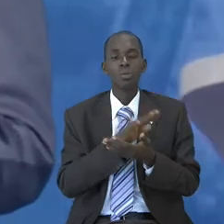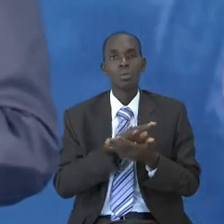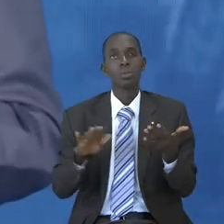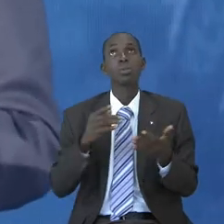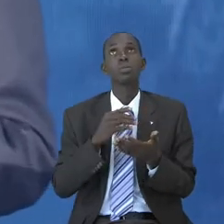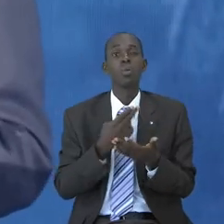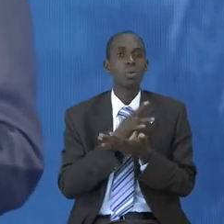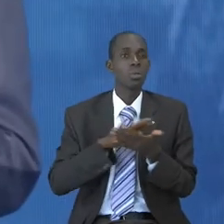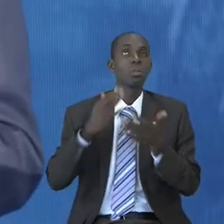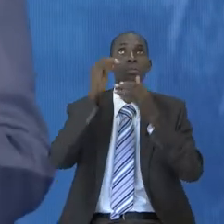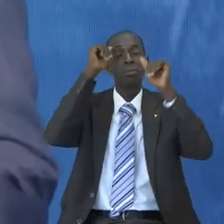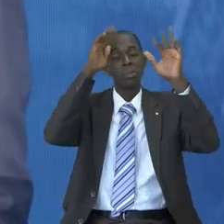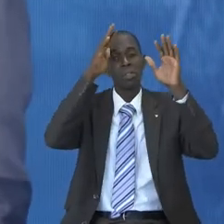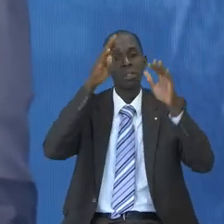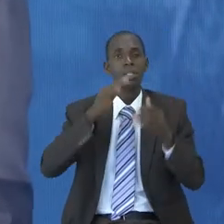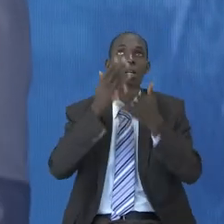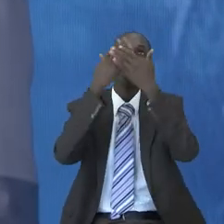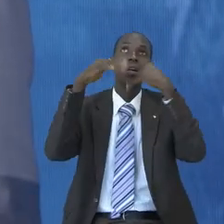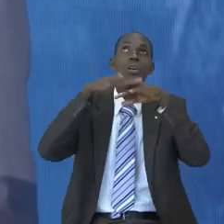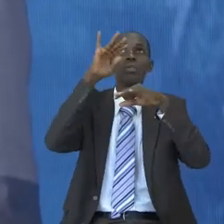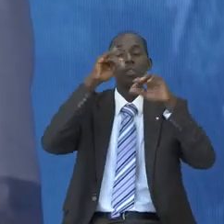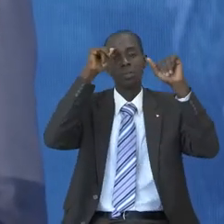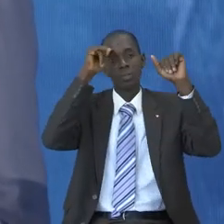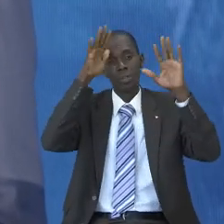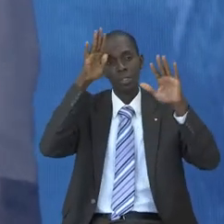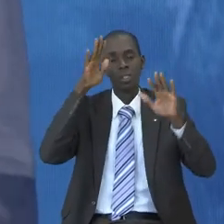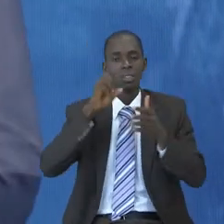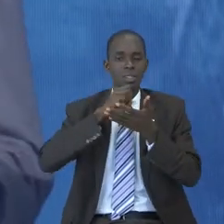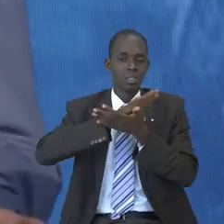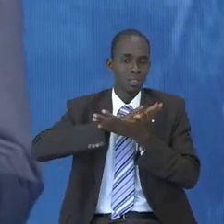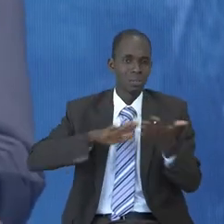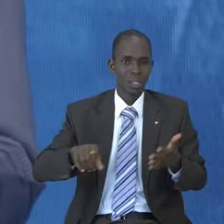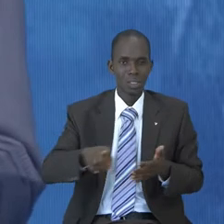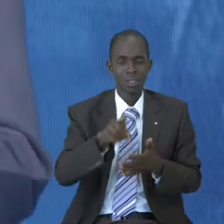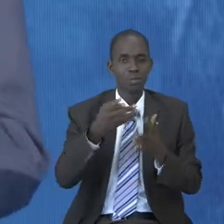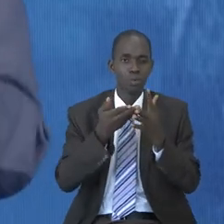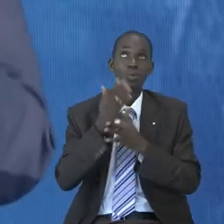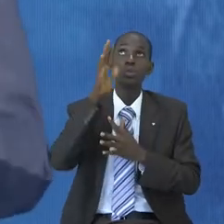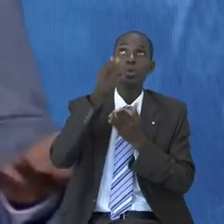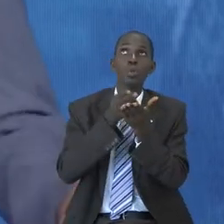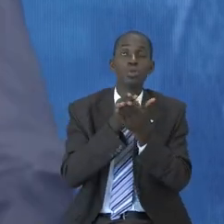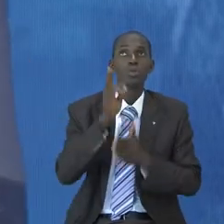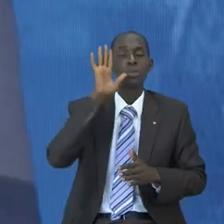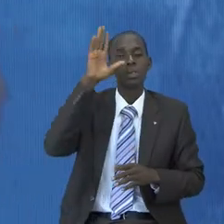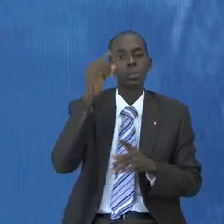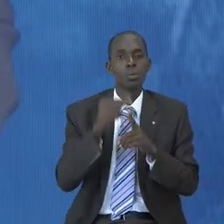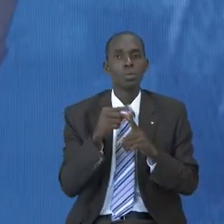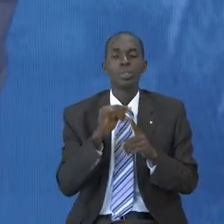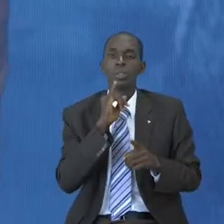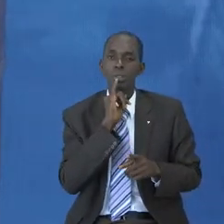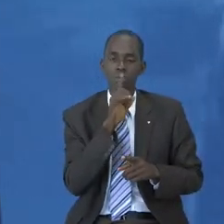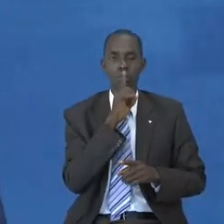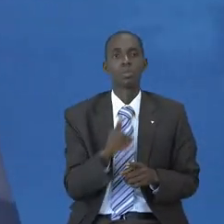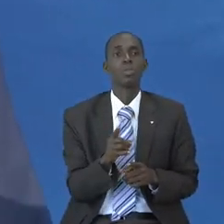Father, Heavenly Father, sanctify them through thy truth. Thy word is truth. That's